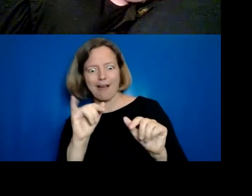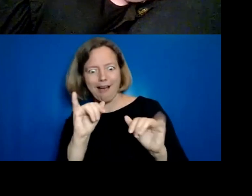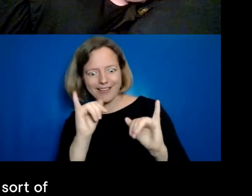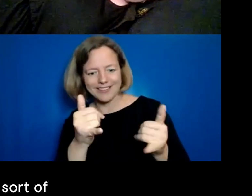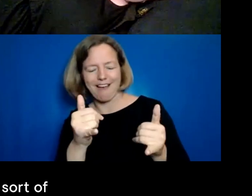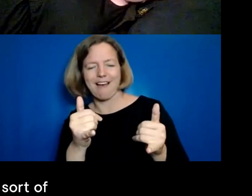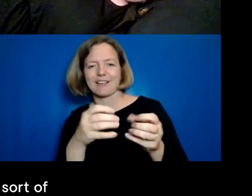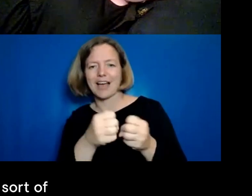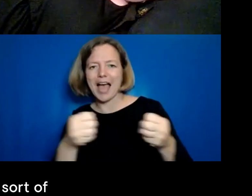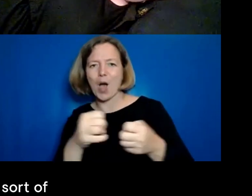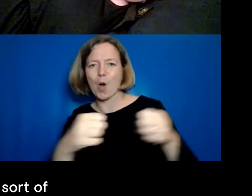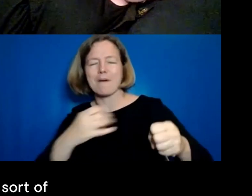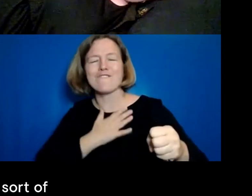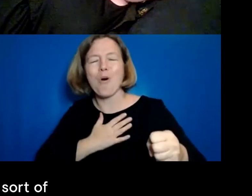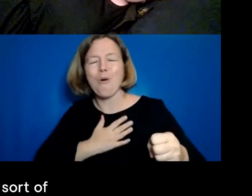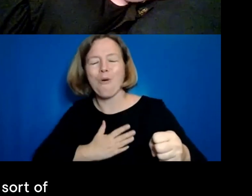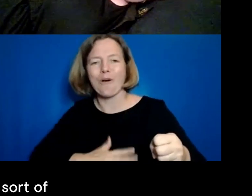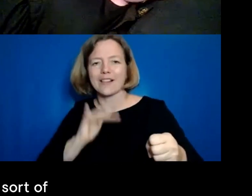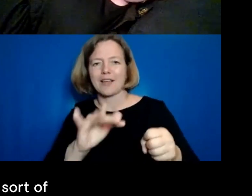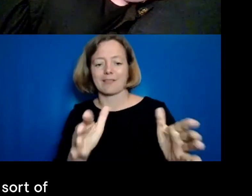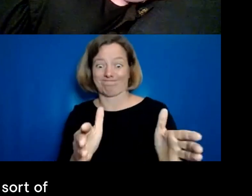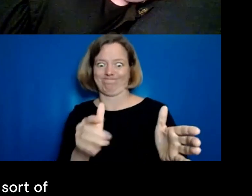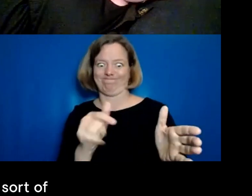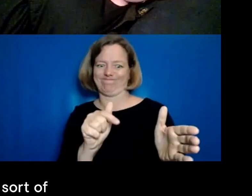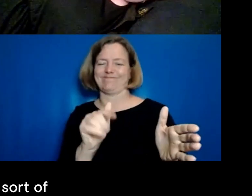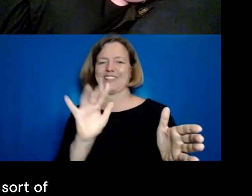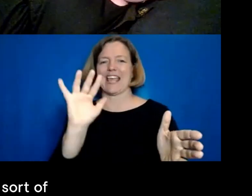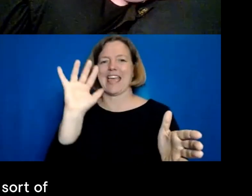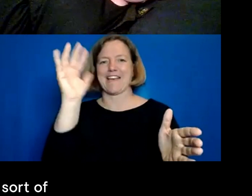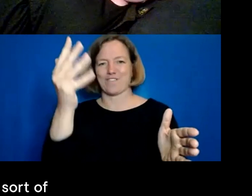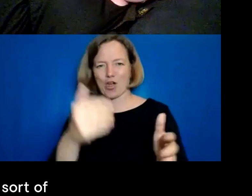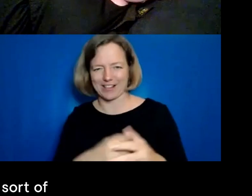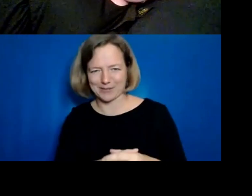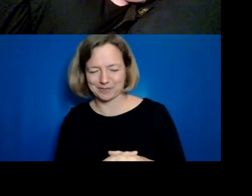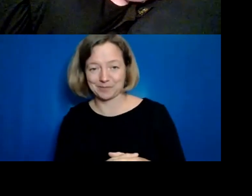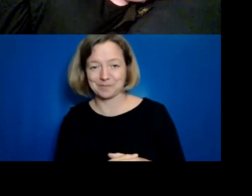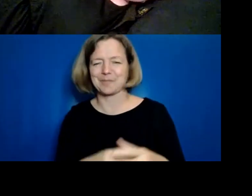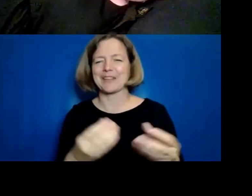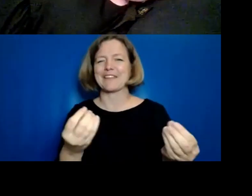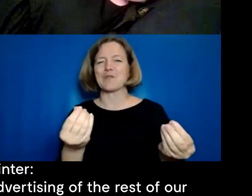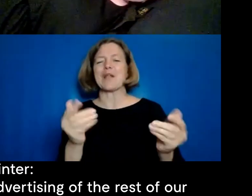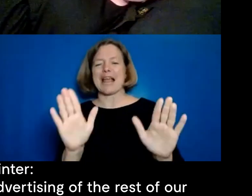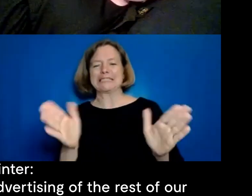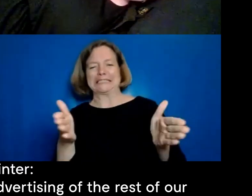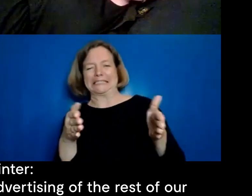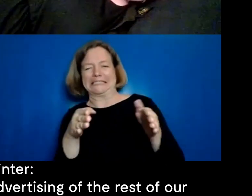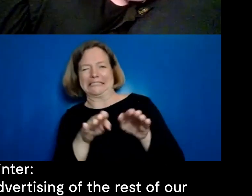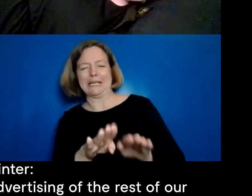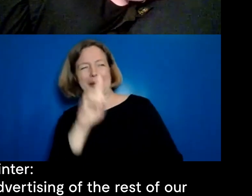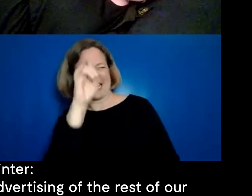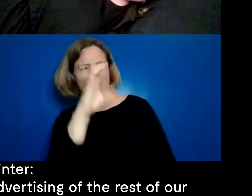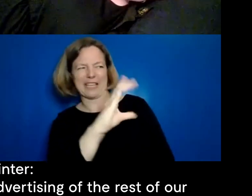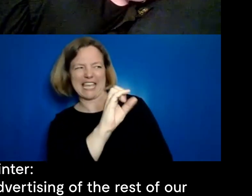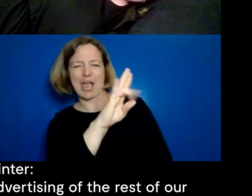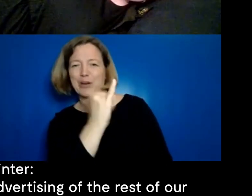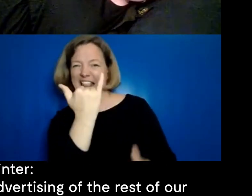that. I feel like I sort of want to give Carrie Sandahl the last word of this. I mean, we have